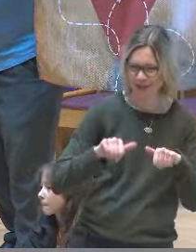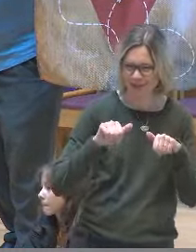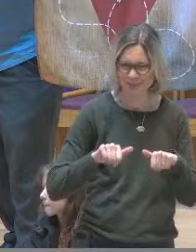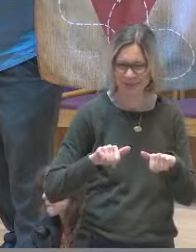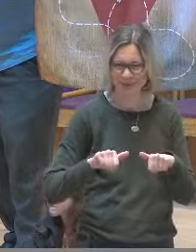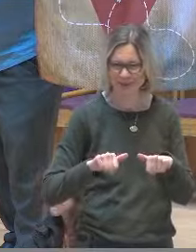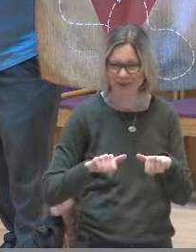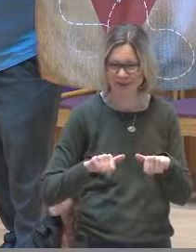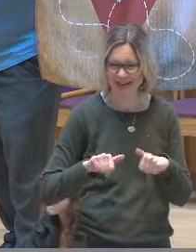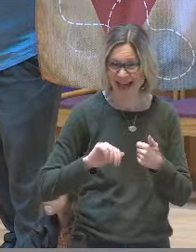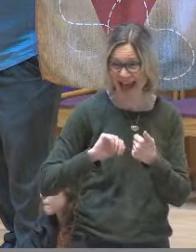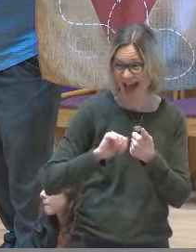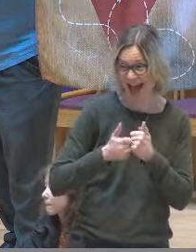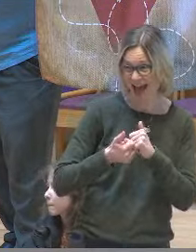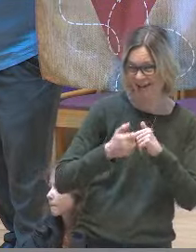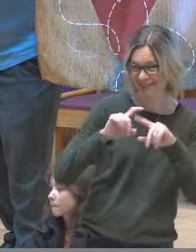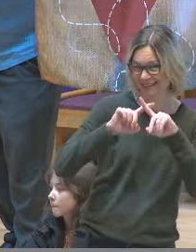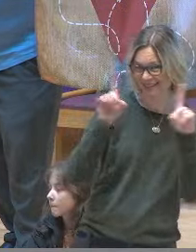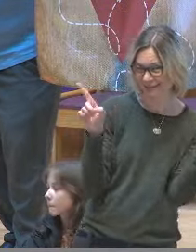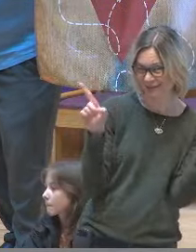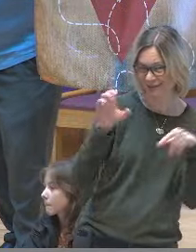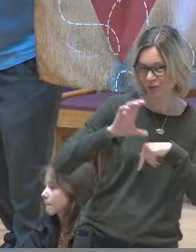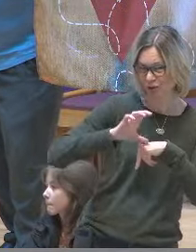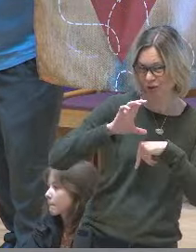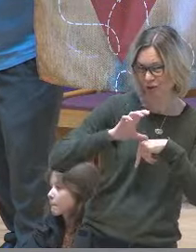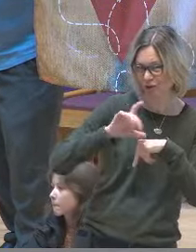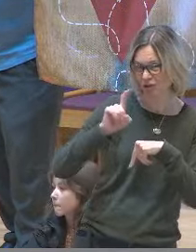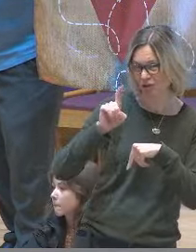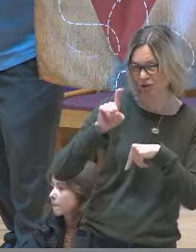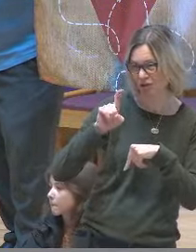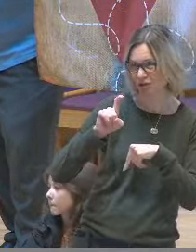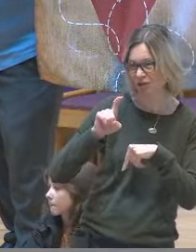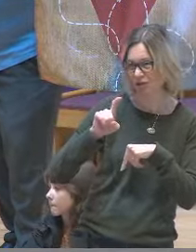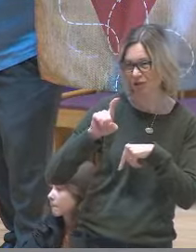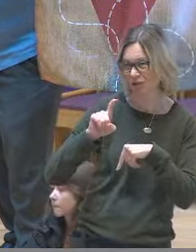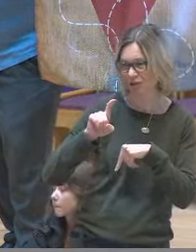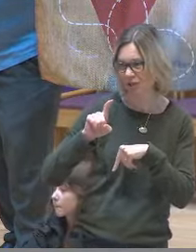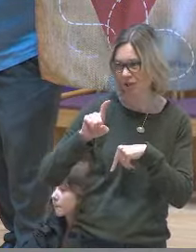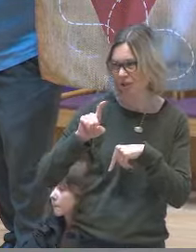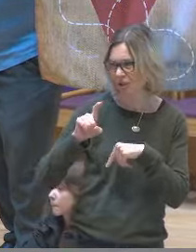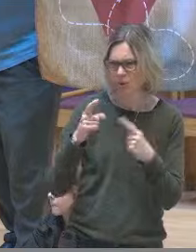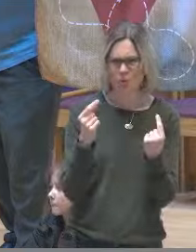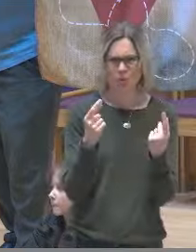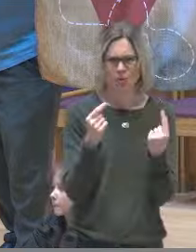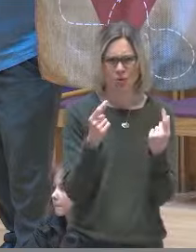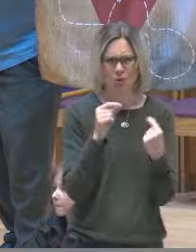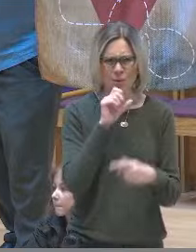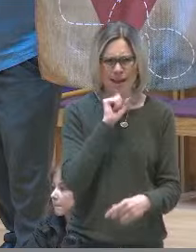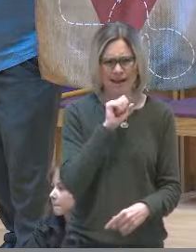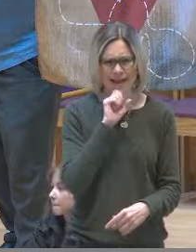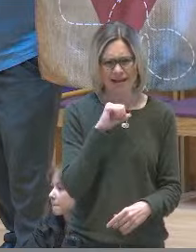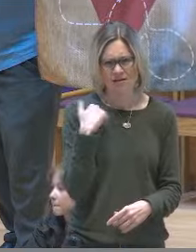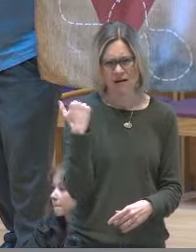How is this different from the church, right? What did you do when you were this age?